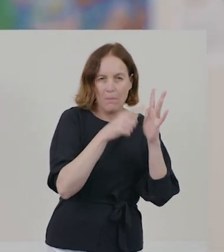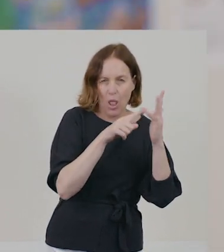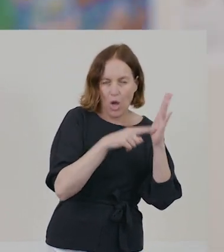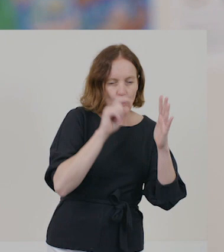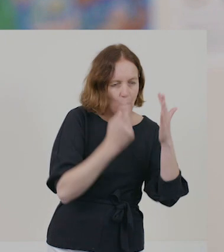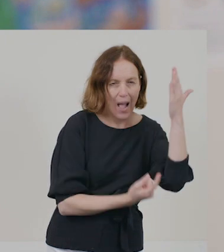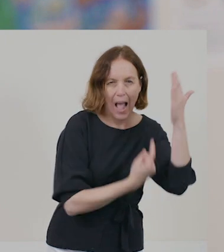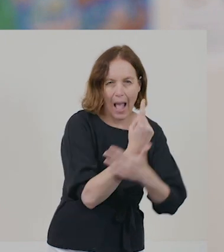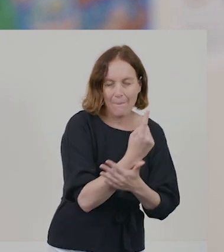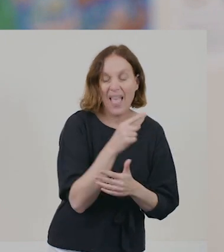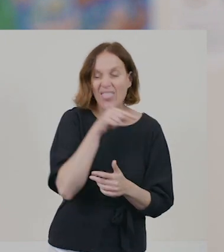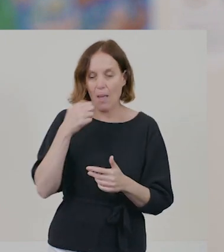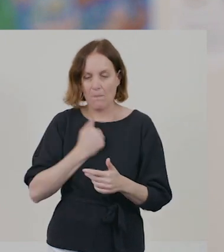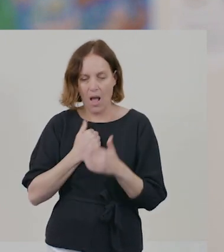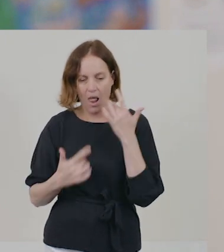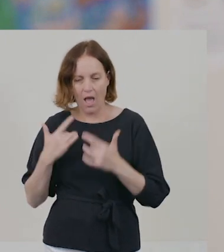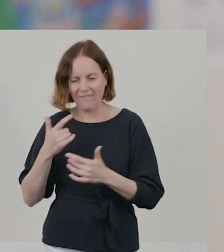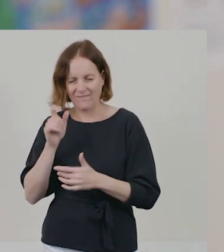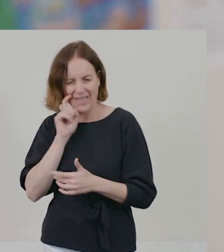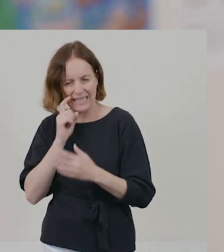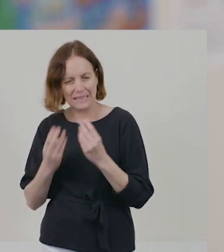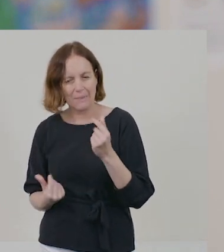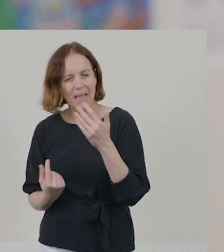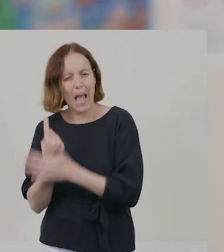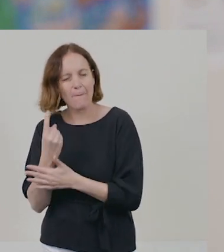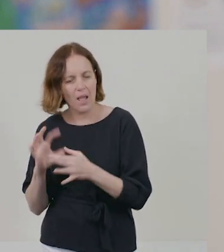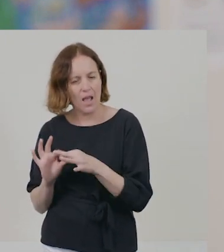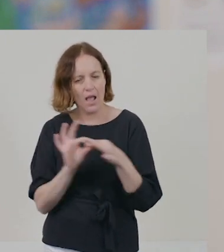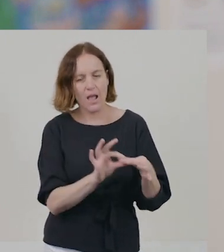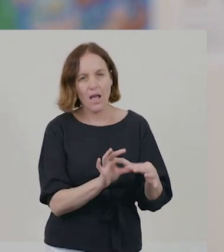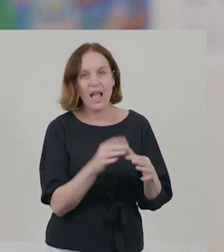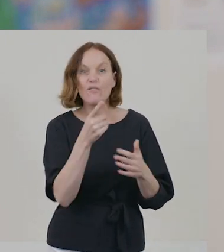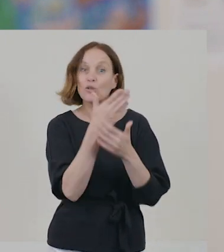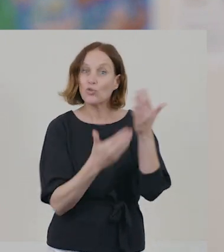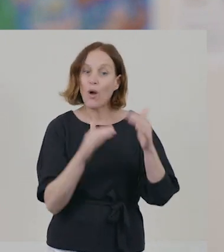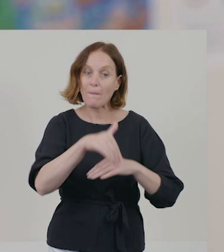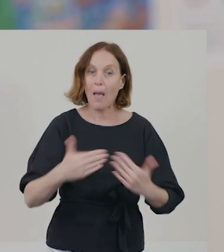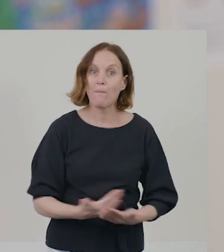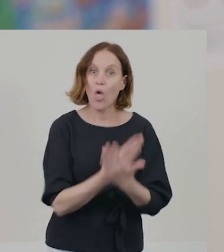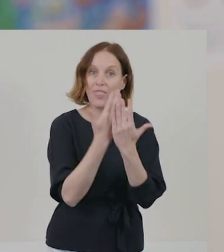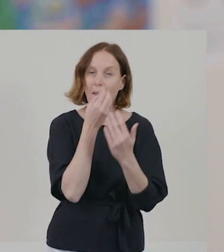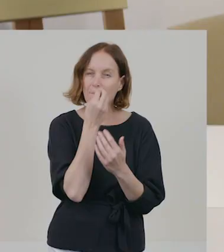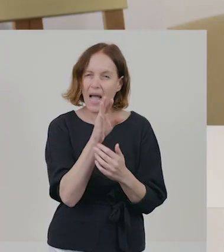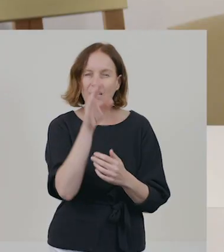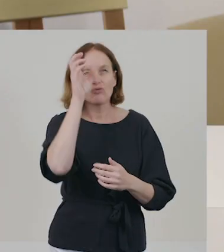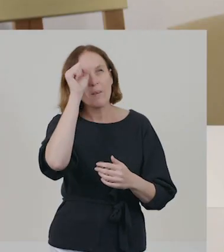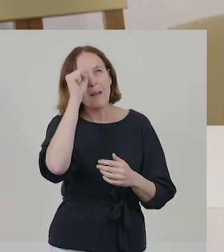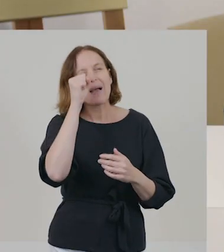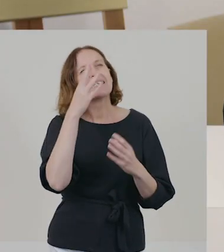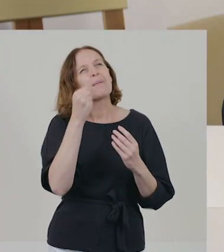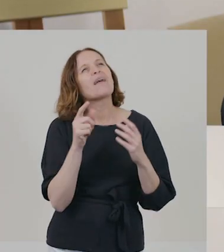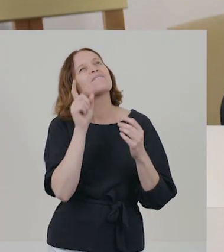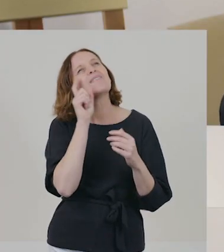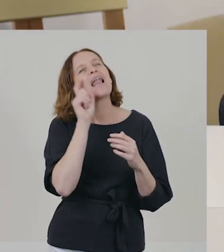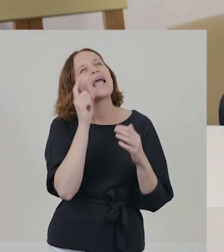story and a really funny life experience. For example, if you're writing a story about a birthday party, try to